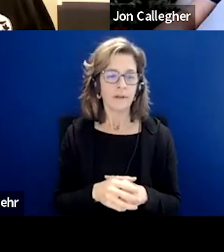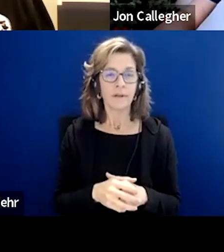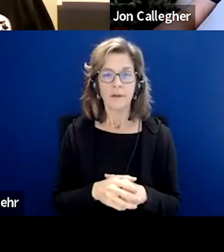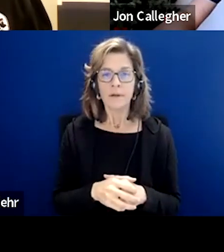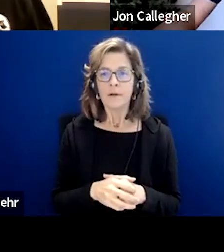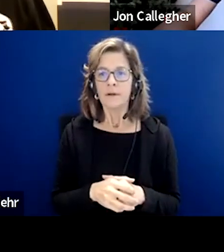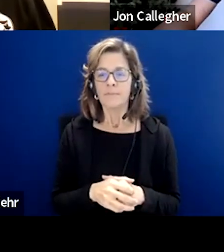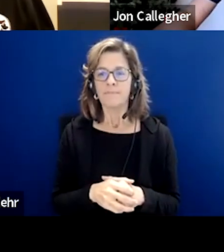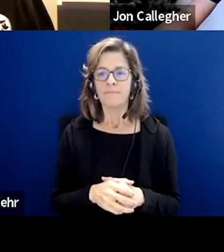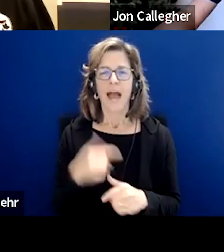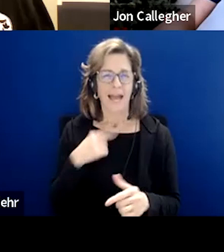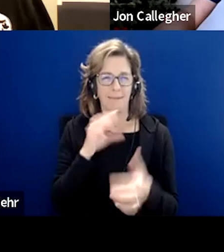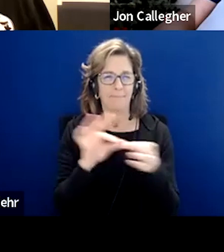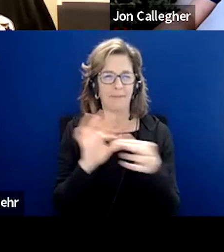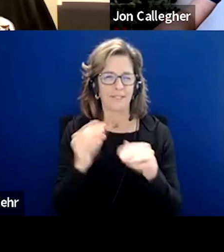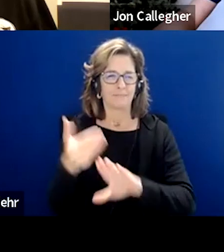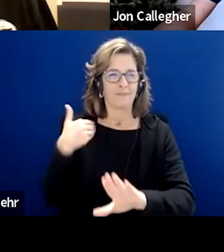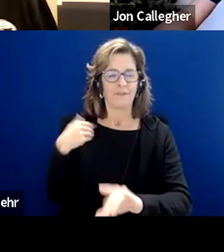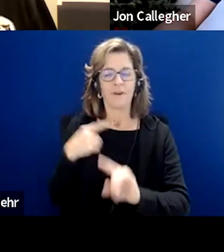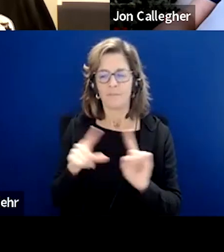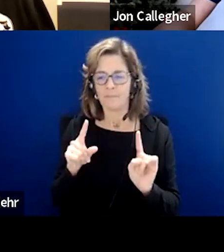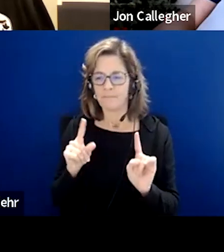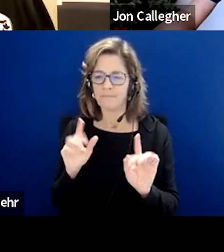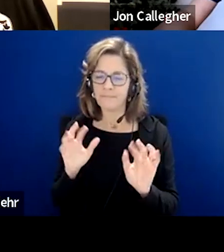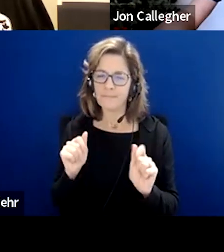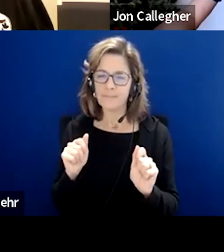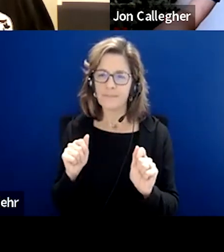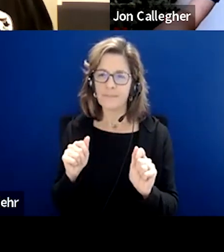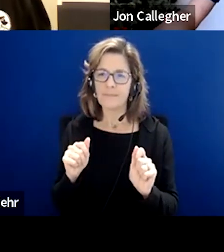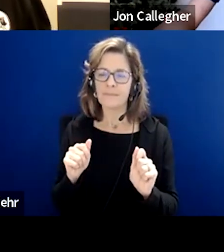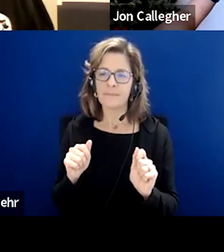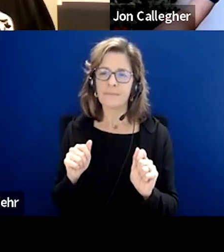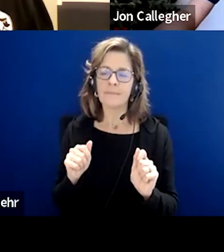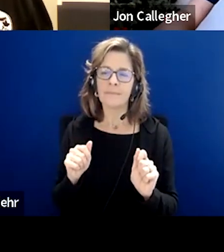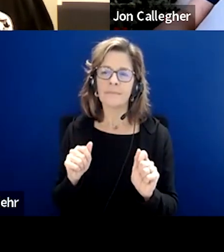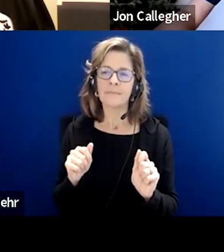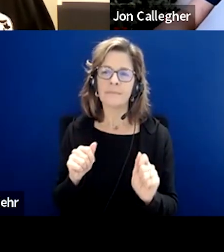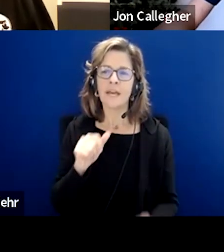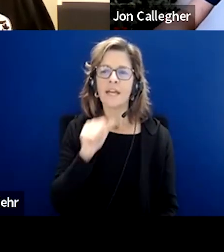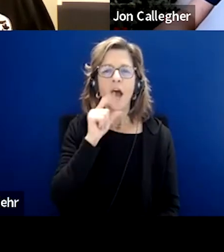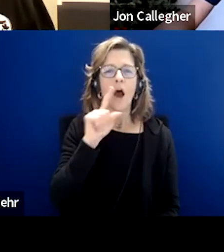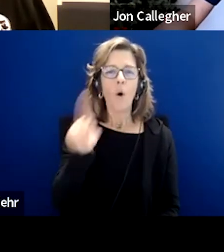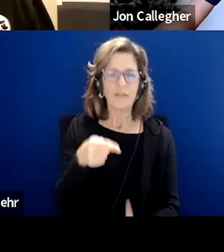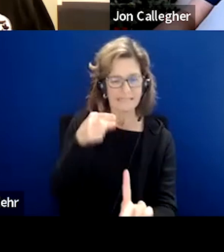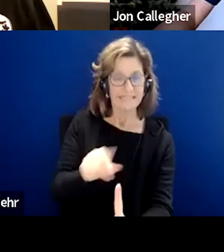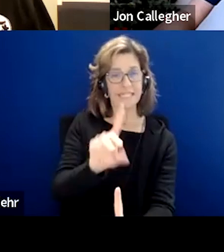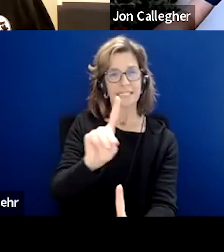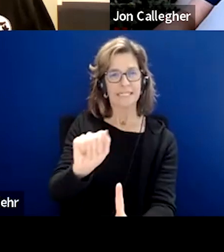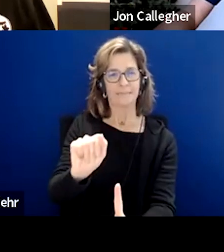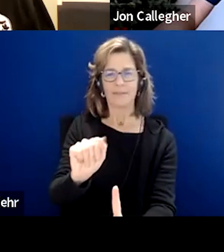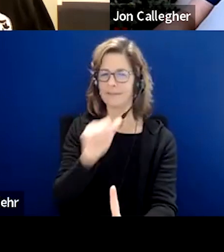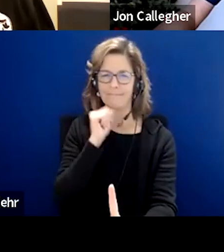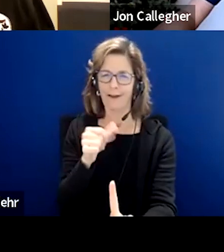I also mentioned this before, it's not necessarily just about disability. It's just